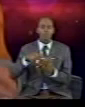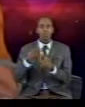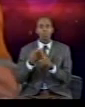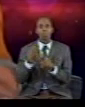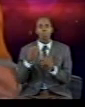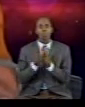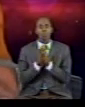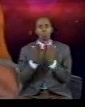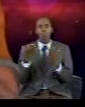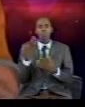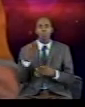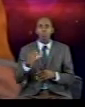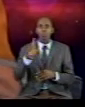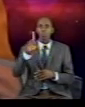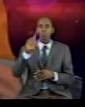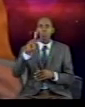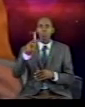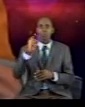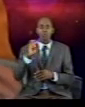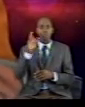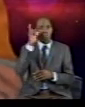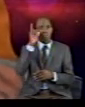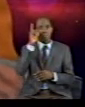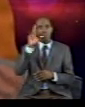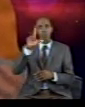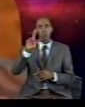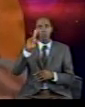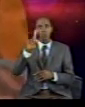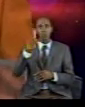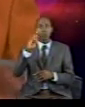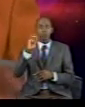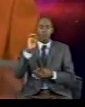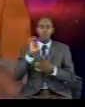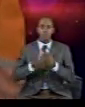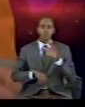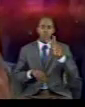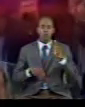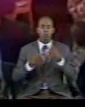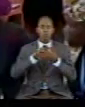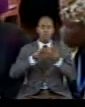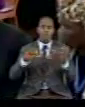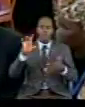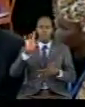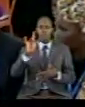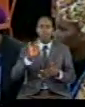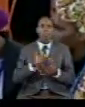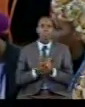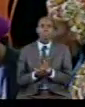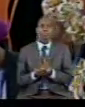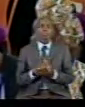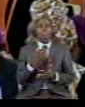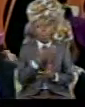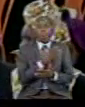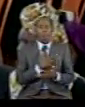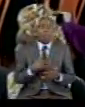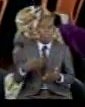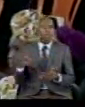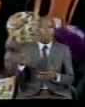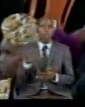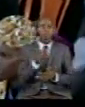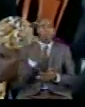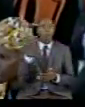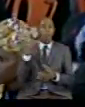chapter 2. I read from verse 8. And there were in the same